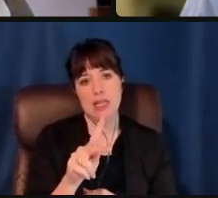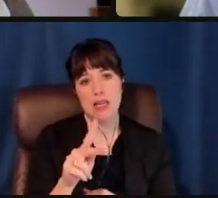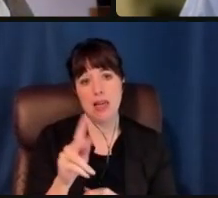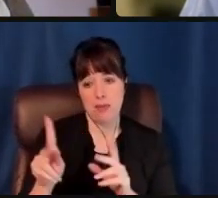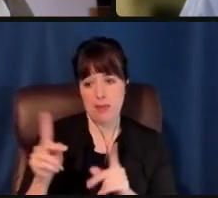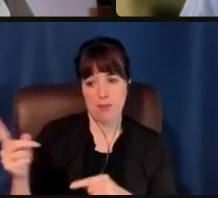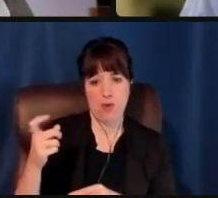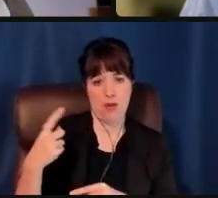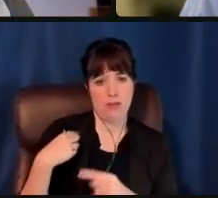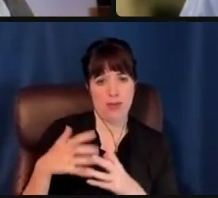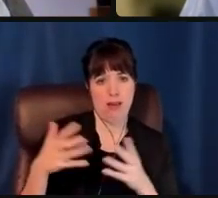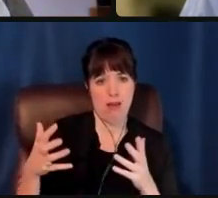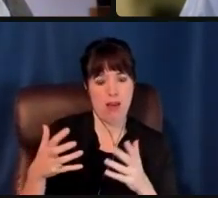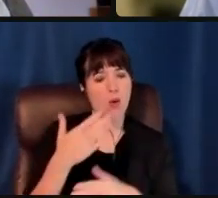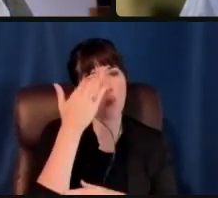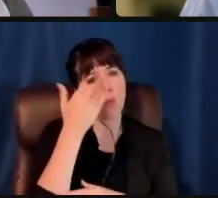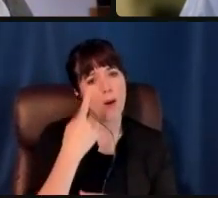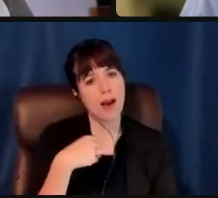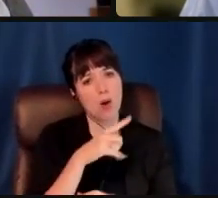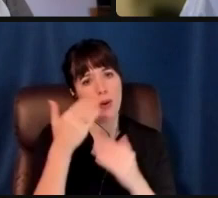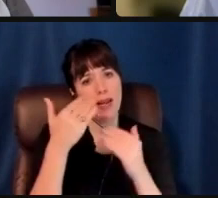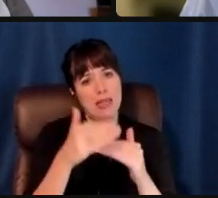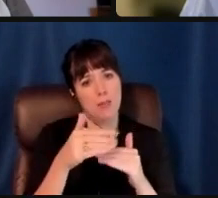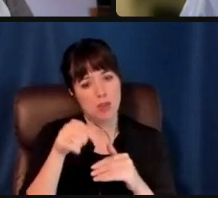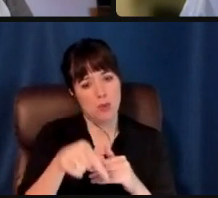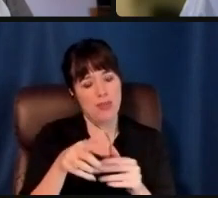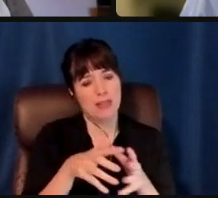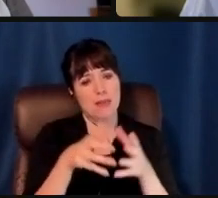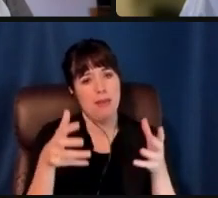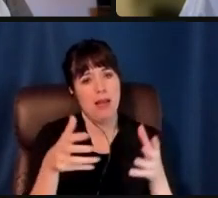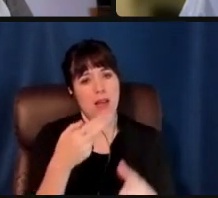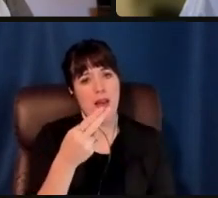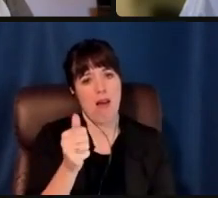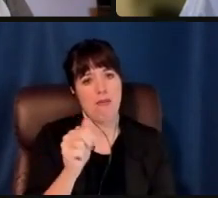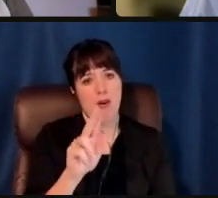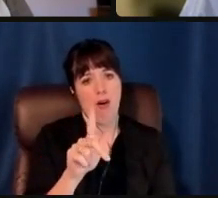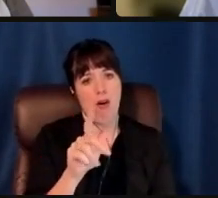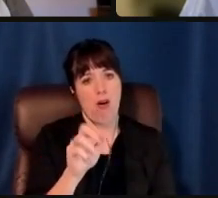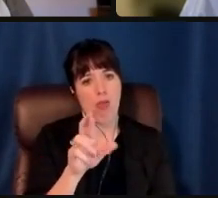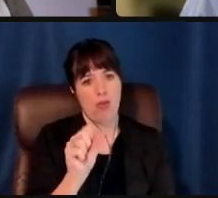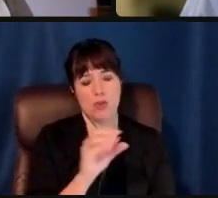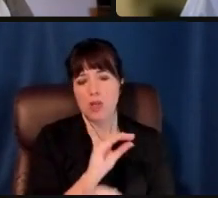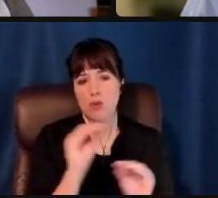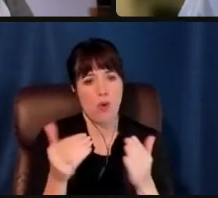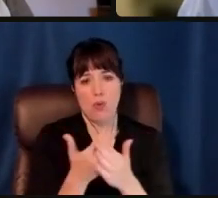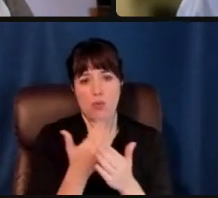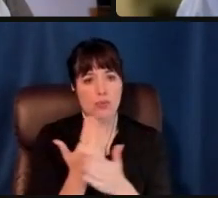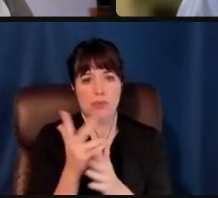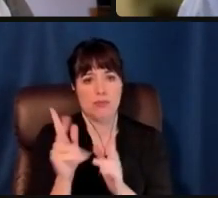And is it, why are we limited to this many haulers and no new entrants are allowed?